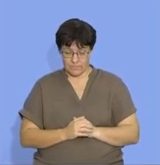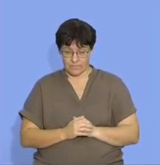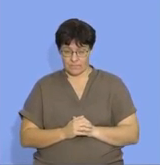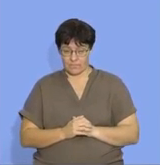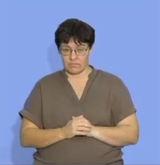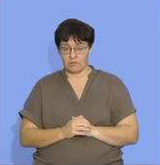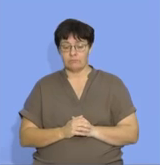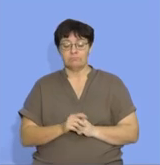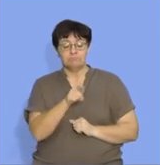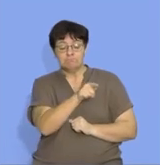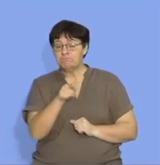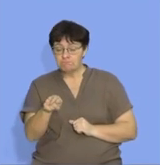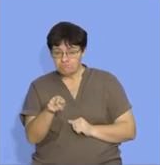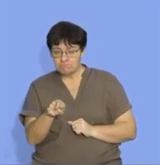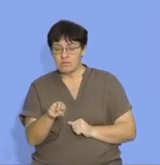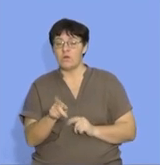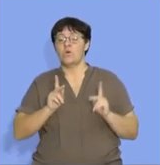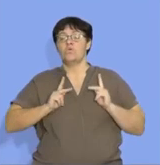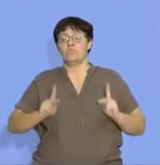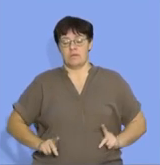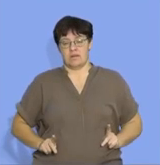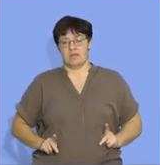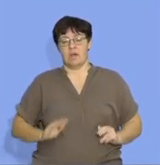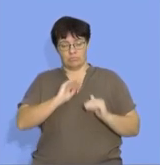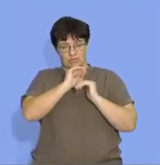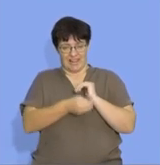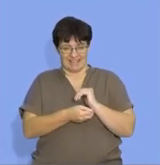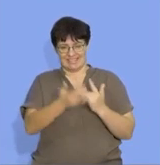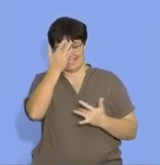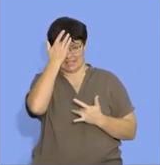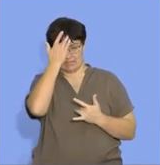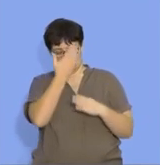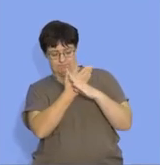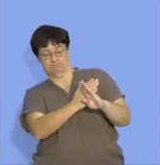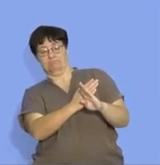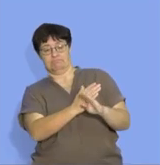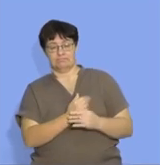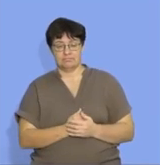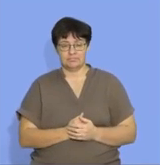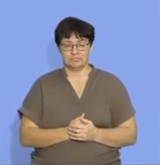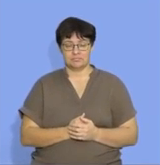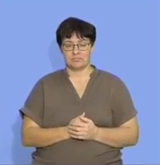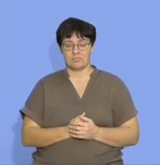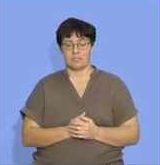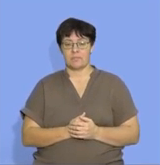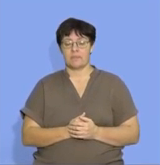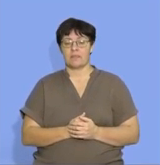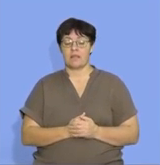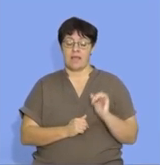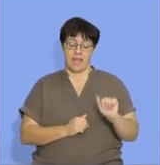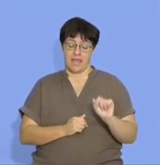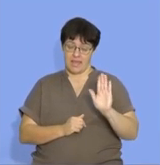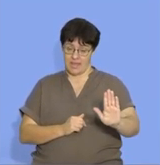which are used to give humans protection against diseases. Right, very important now. Method